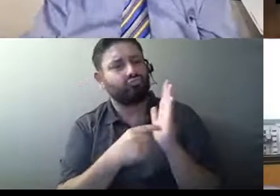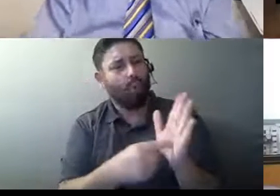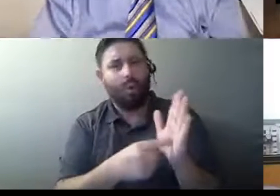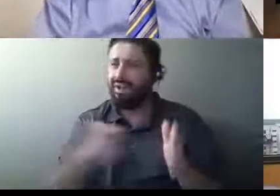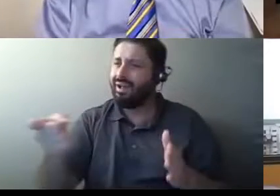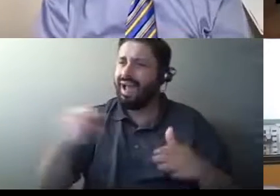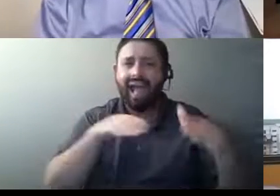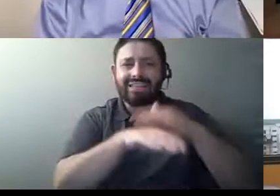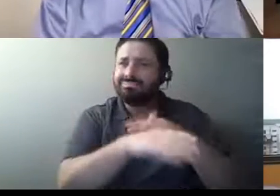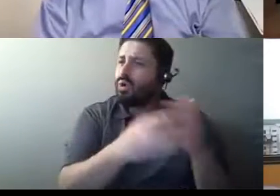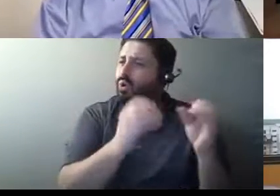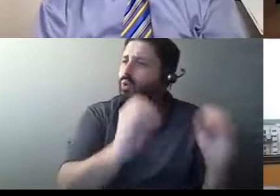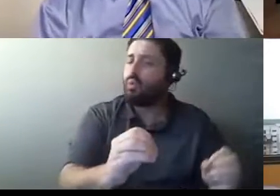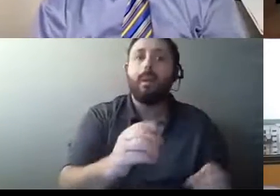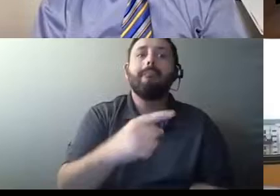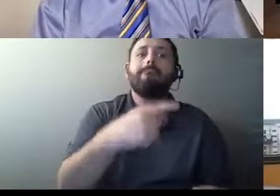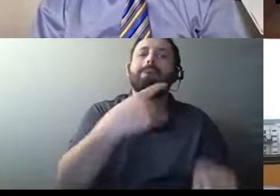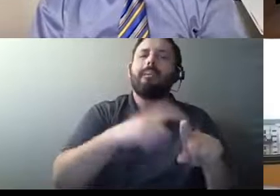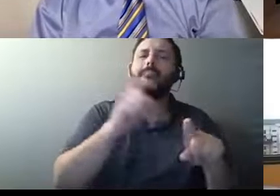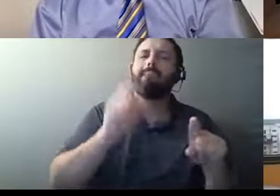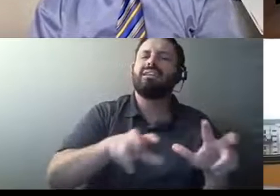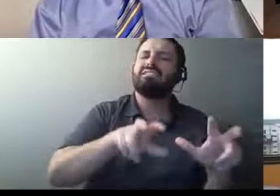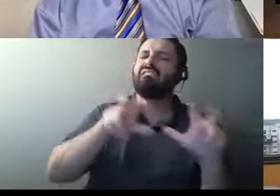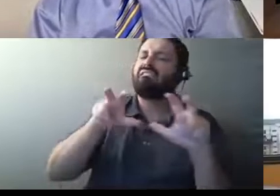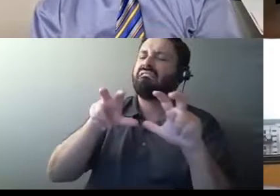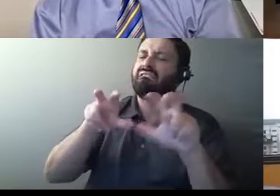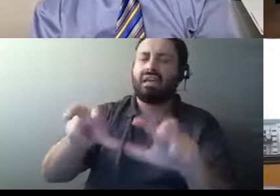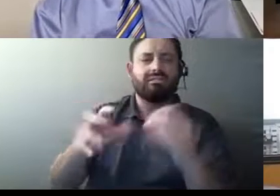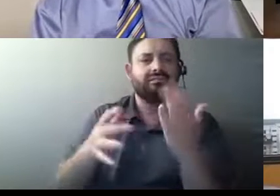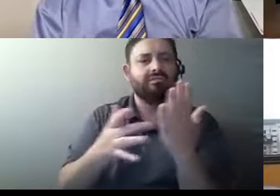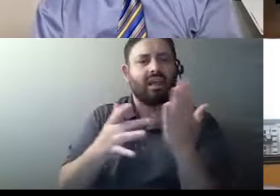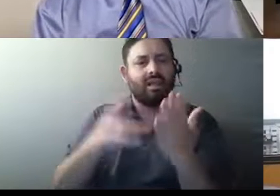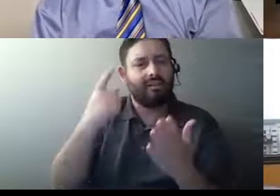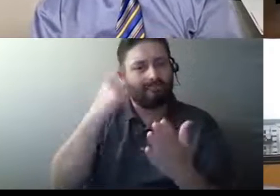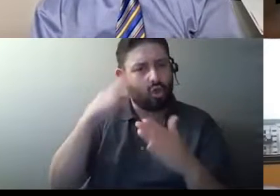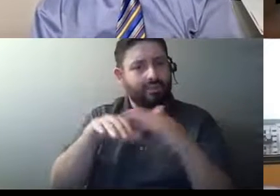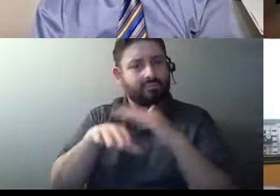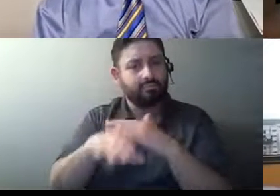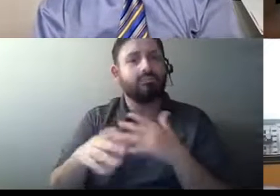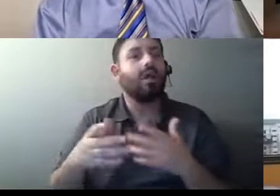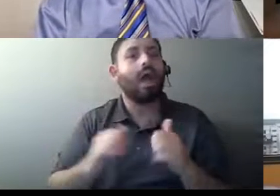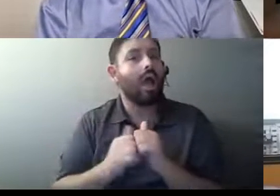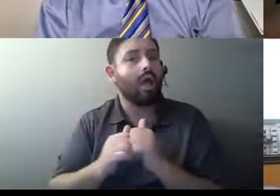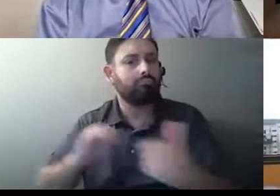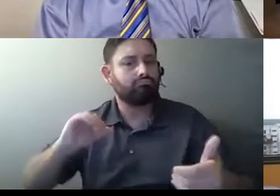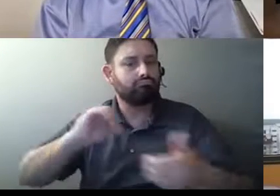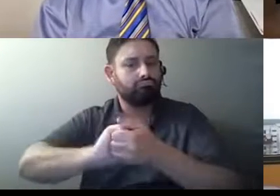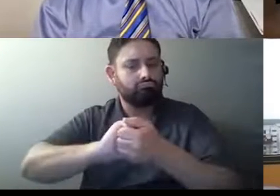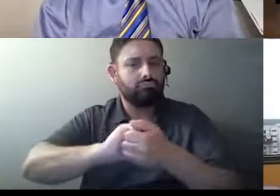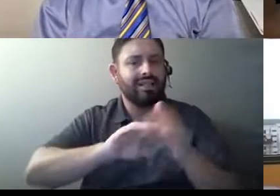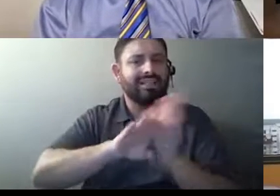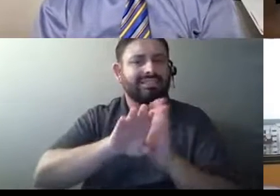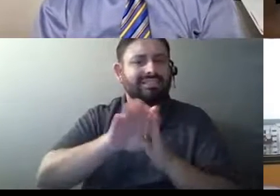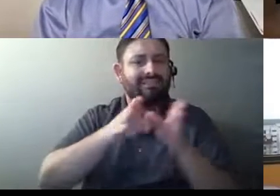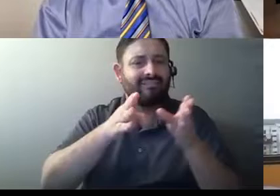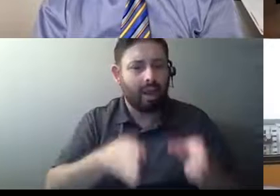We also must invest in technology for disabled people. We do this by partnering with the developers, so